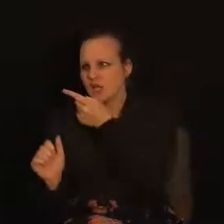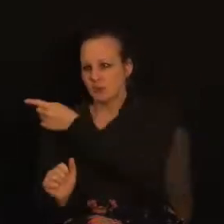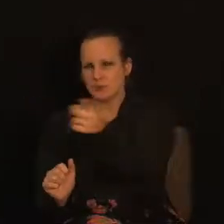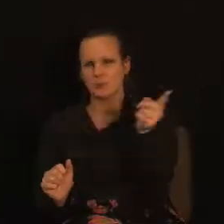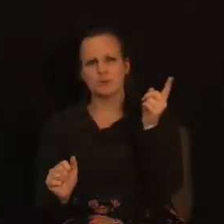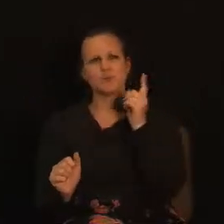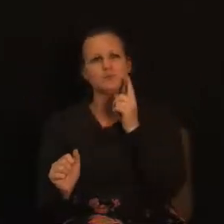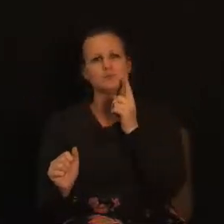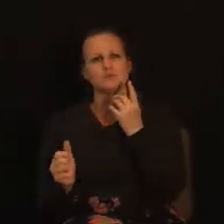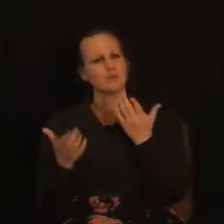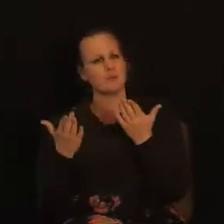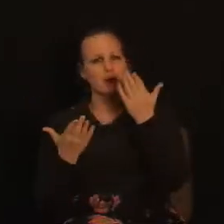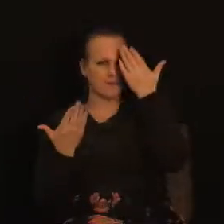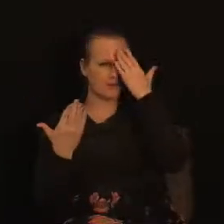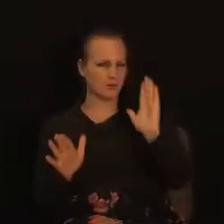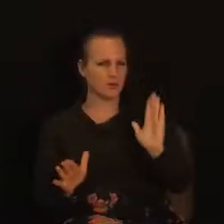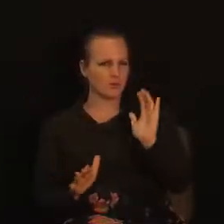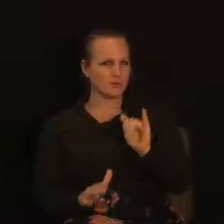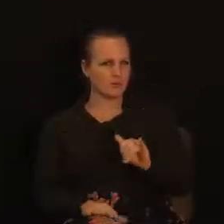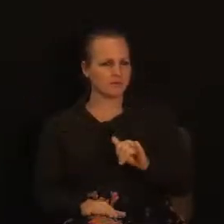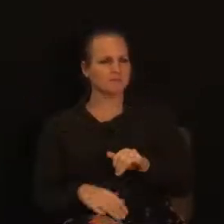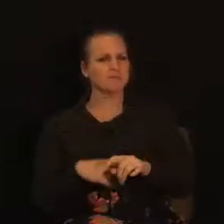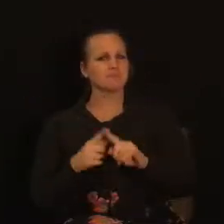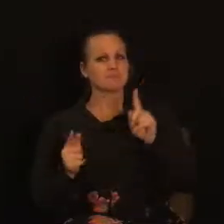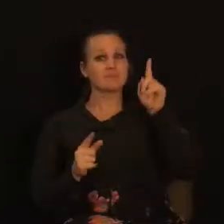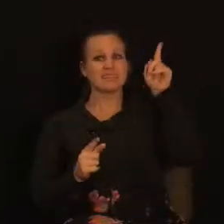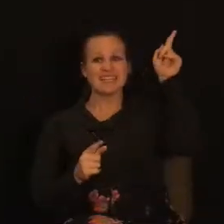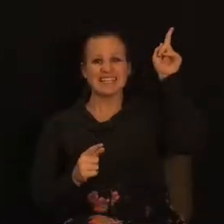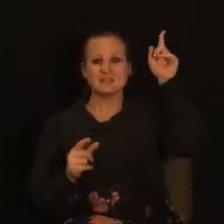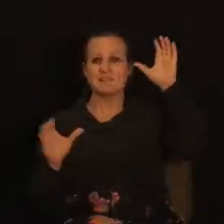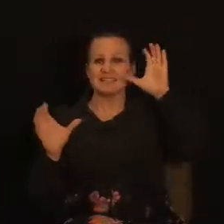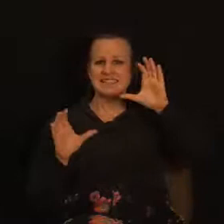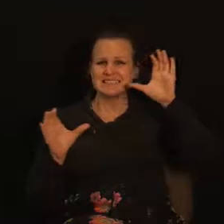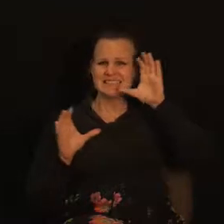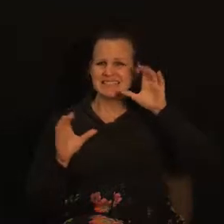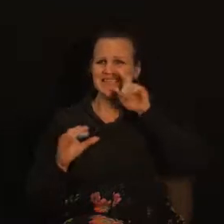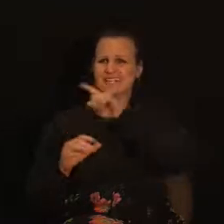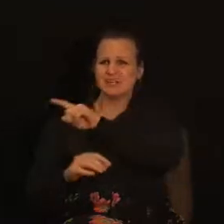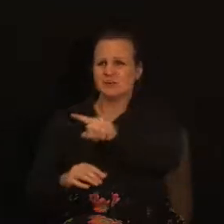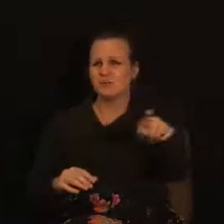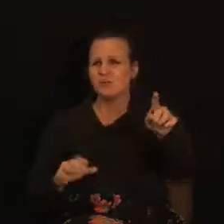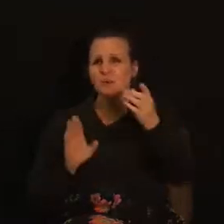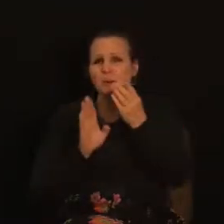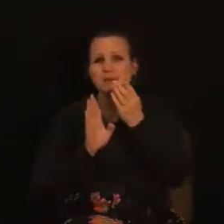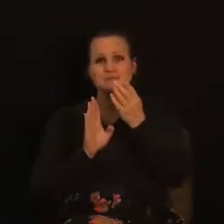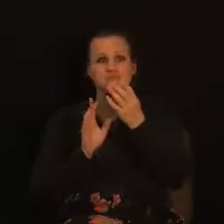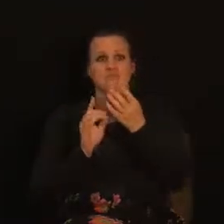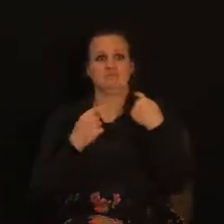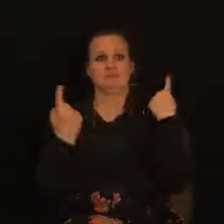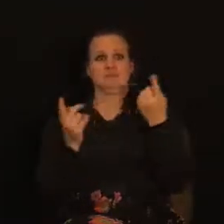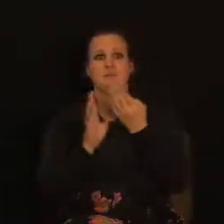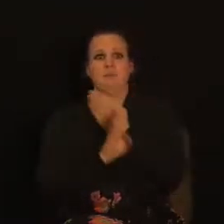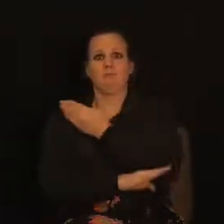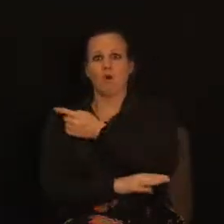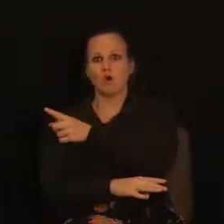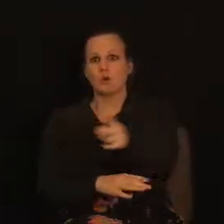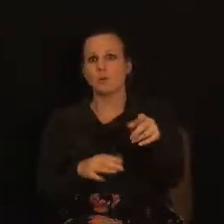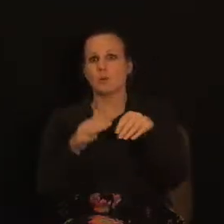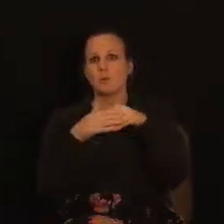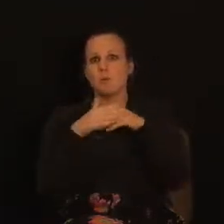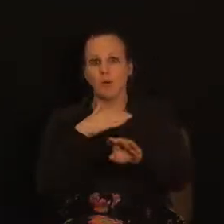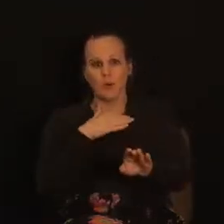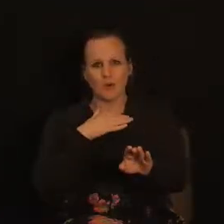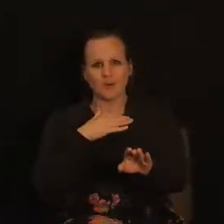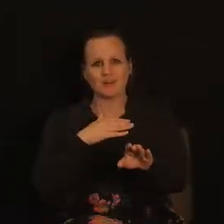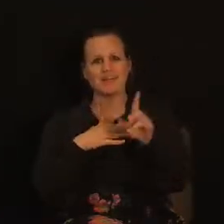You may not know this, but he has been seeking you out since before you were born, because he's the one who created you. He